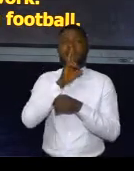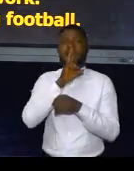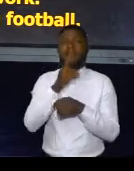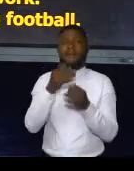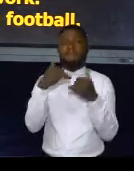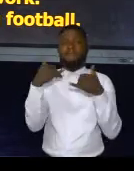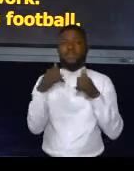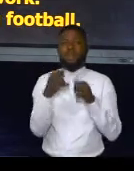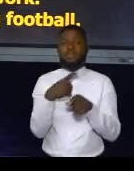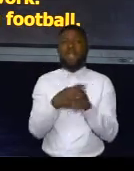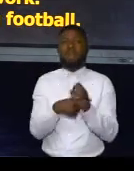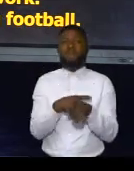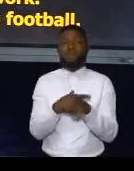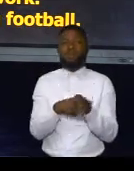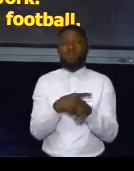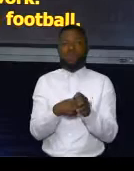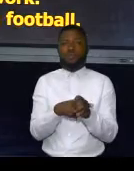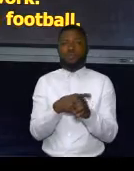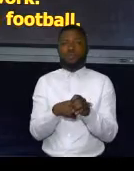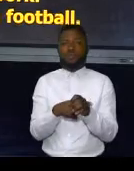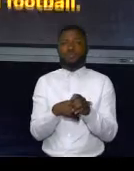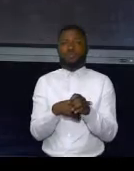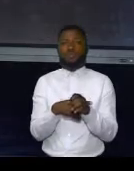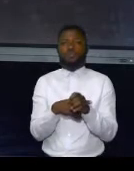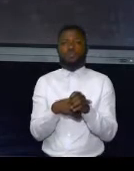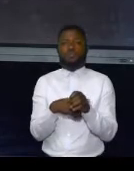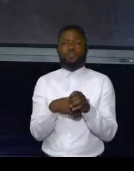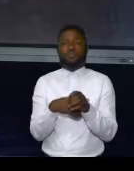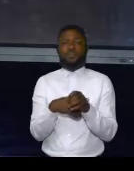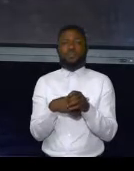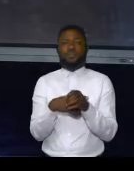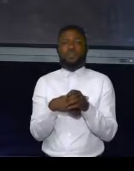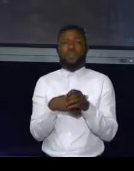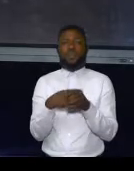boys are playing football.